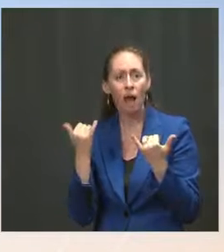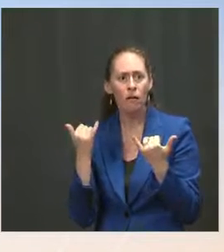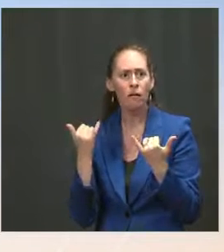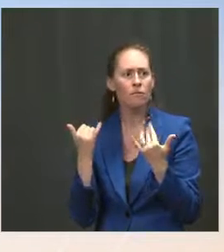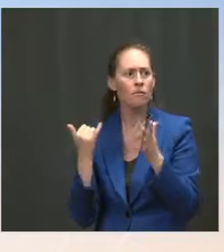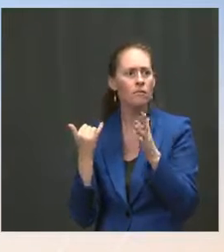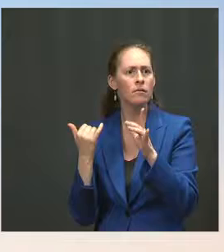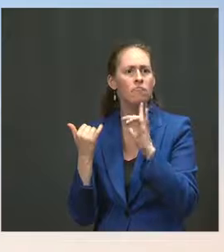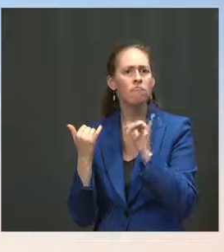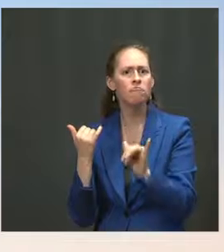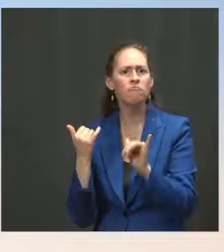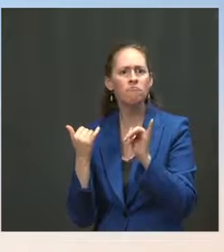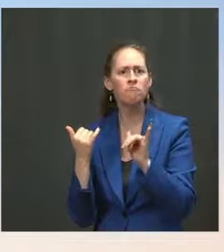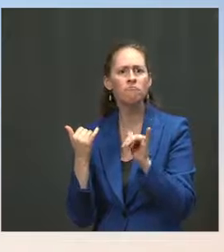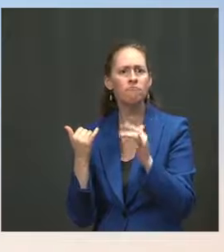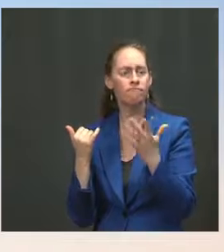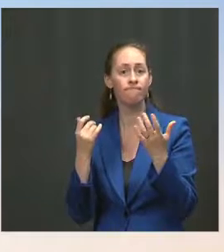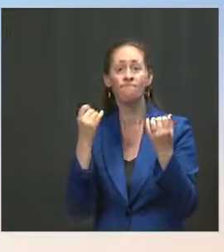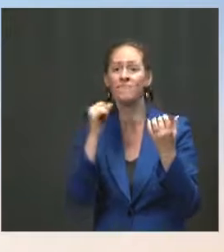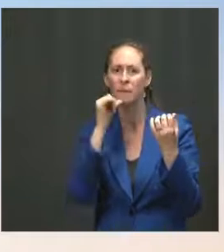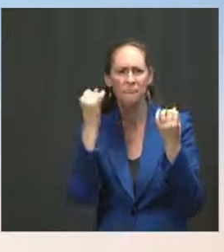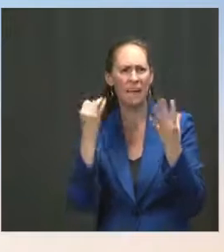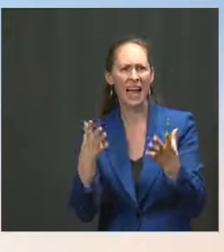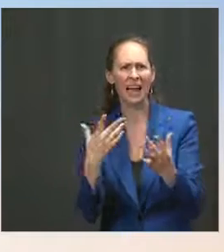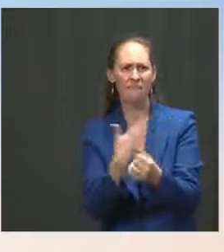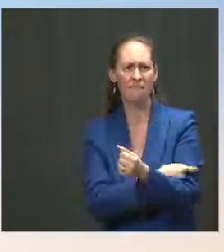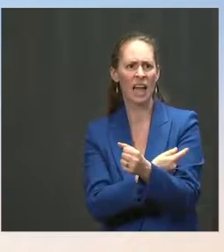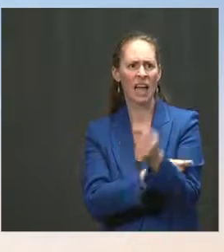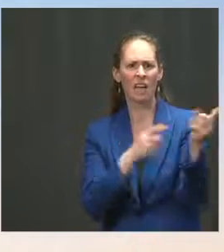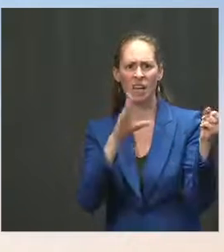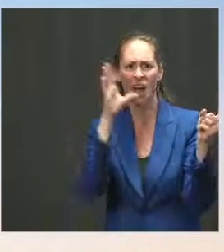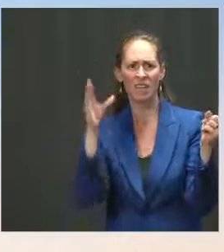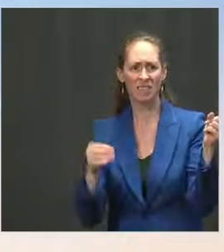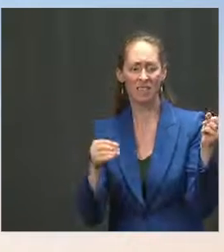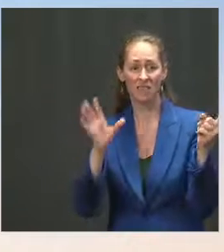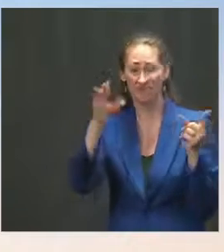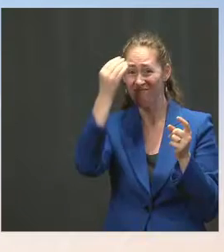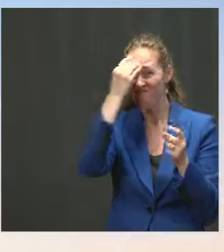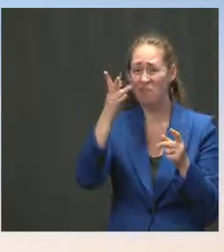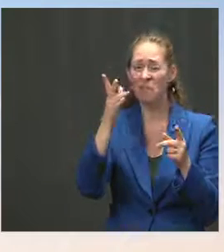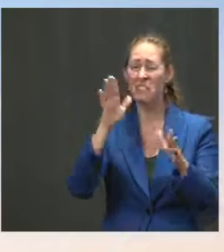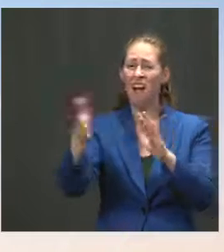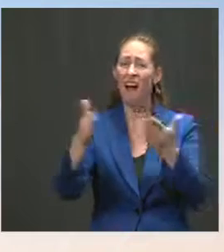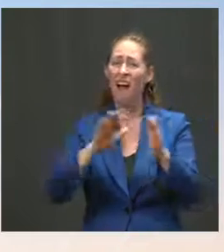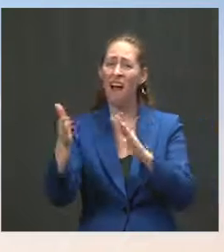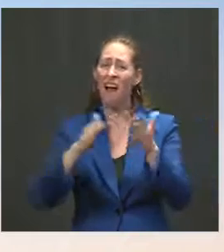Delta variant killing so many people, is the president considering scaling